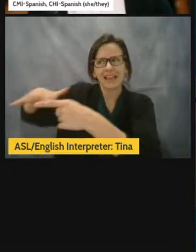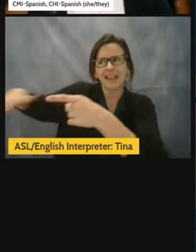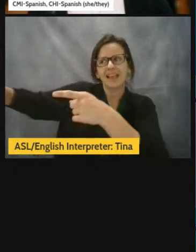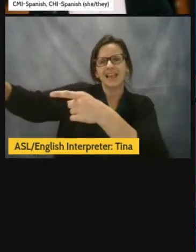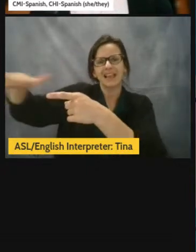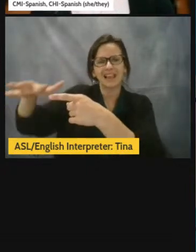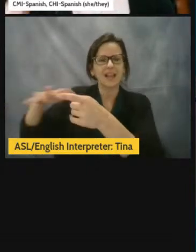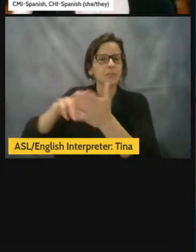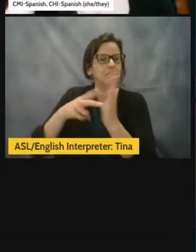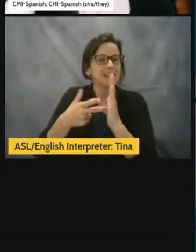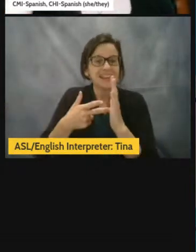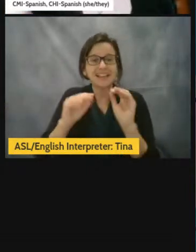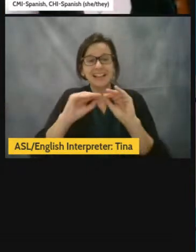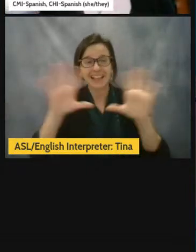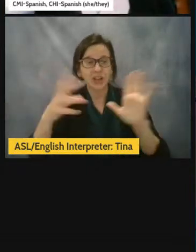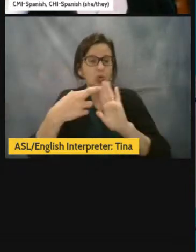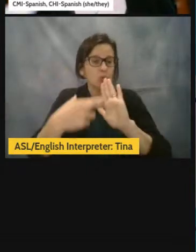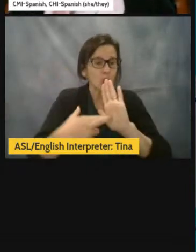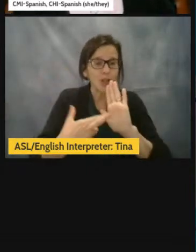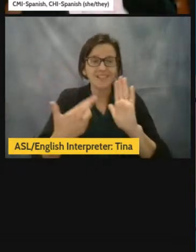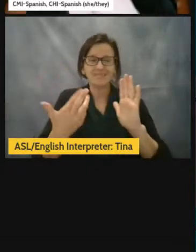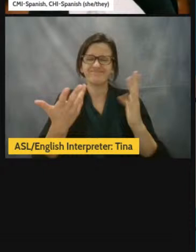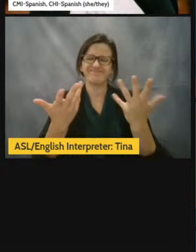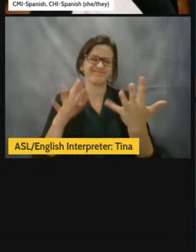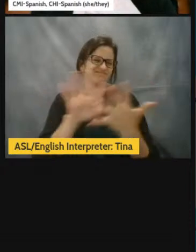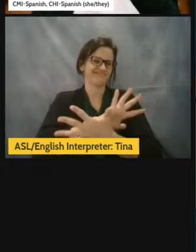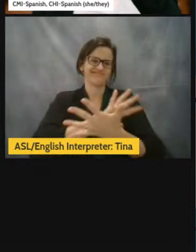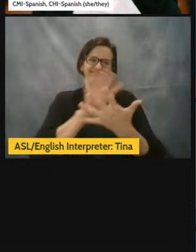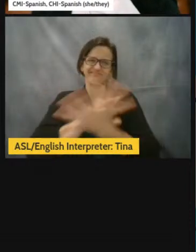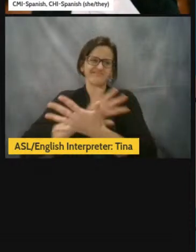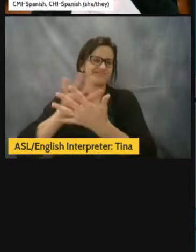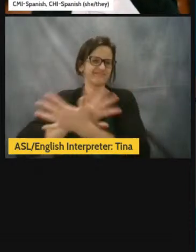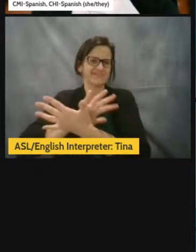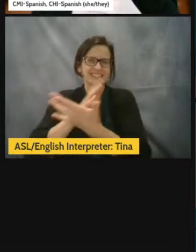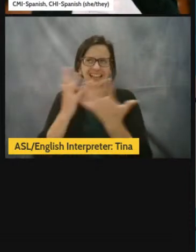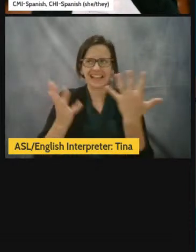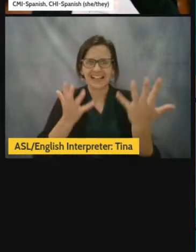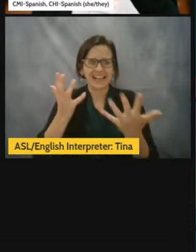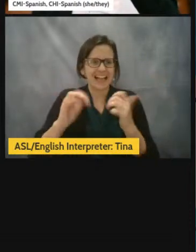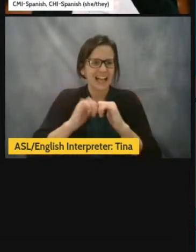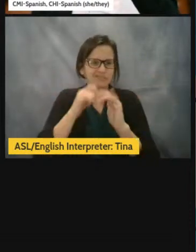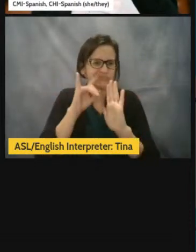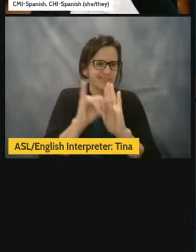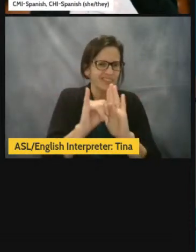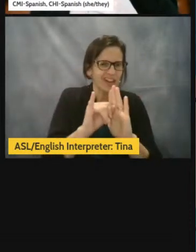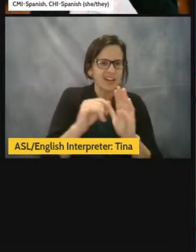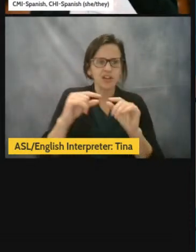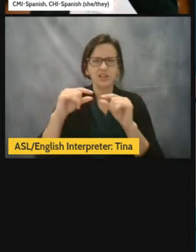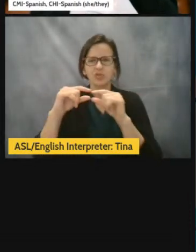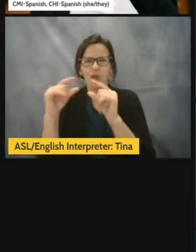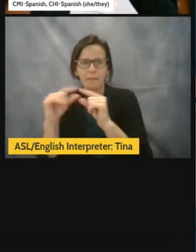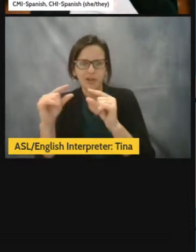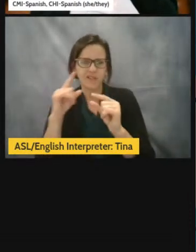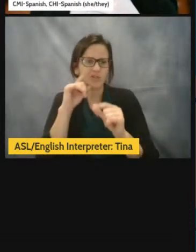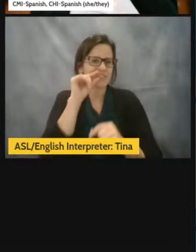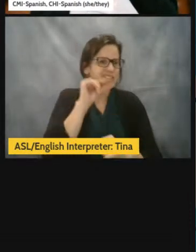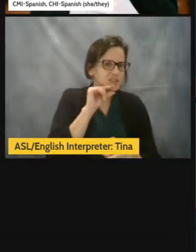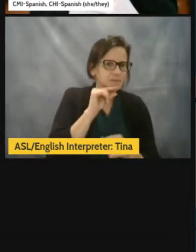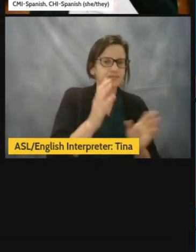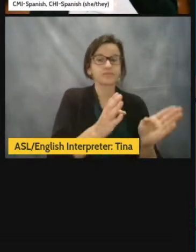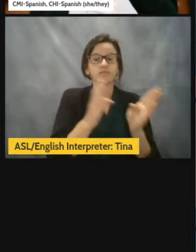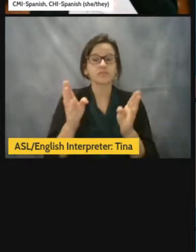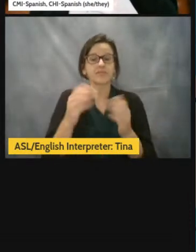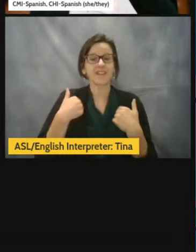to determine grammatical gender. We also have y'all, informal, you